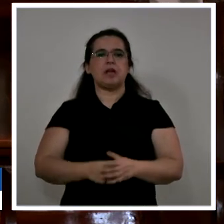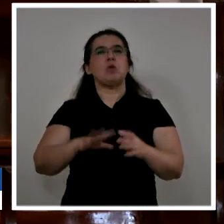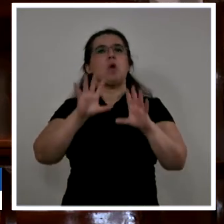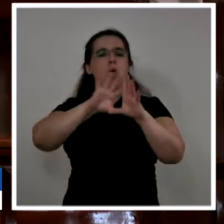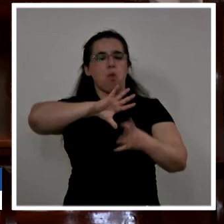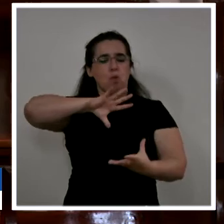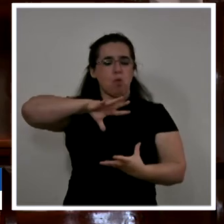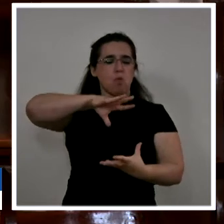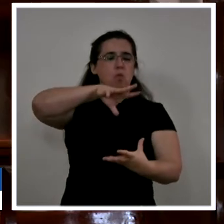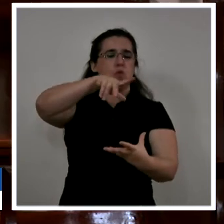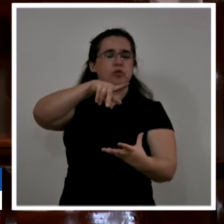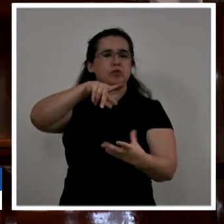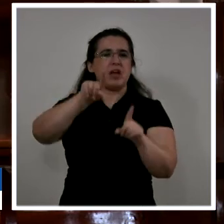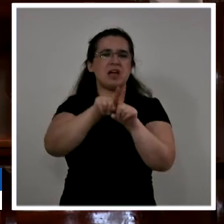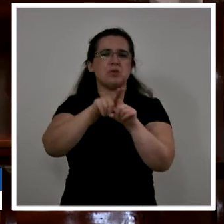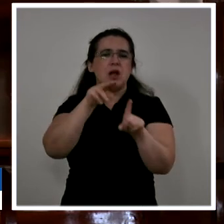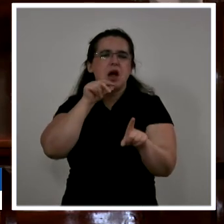é apenas um grão de areia